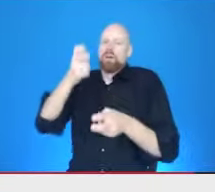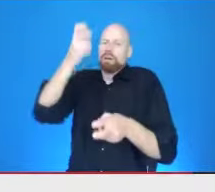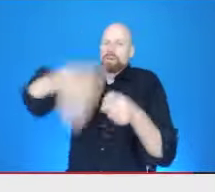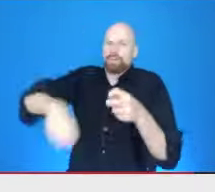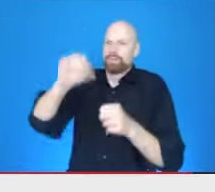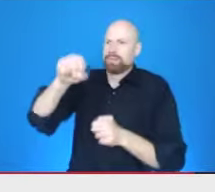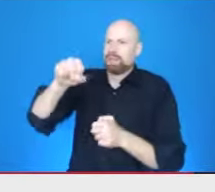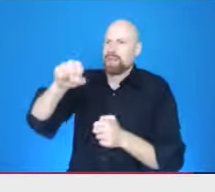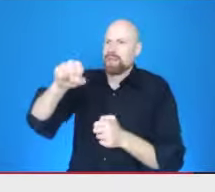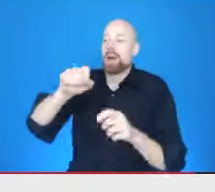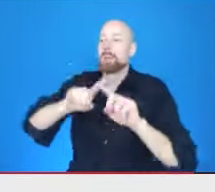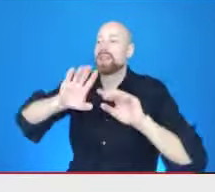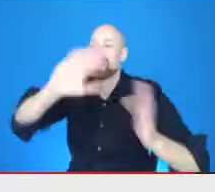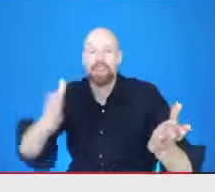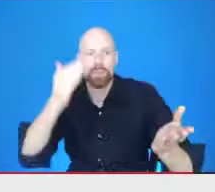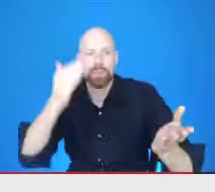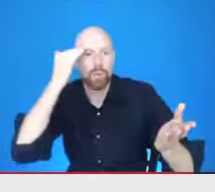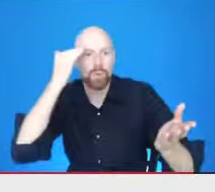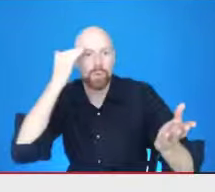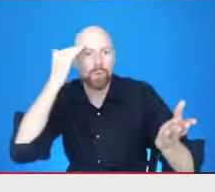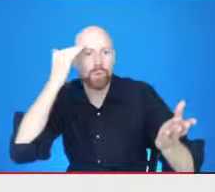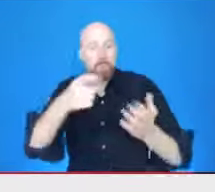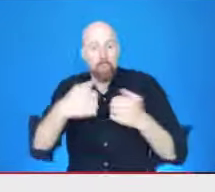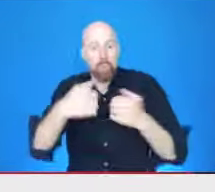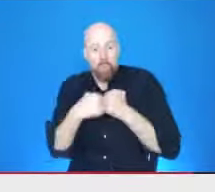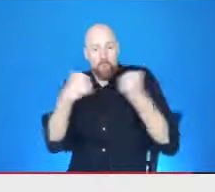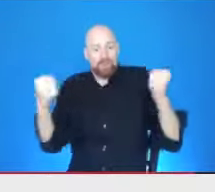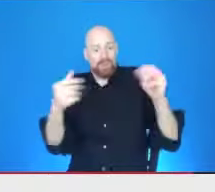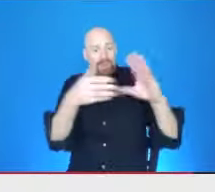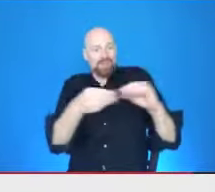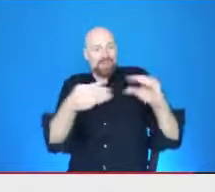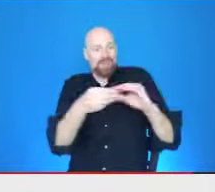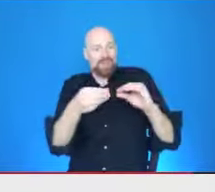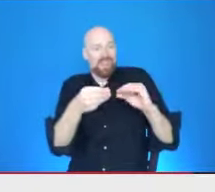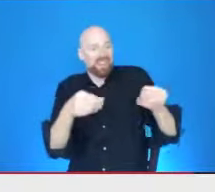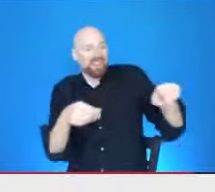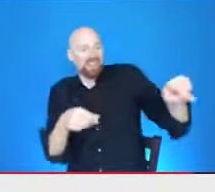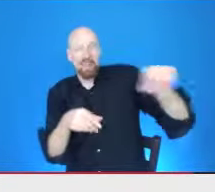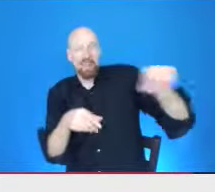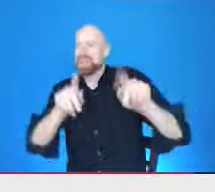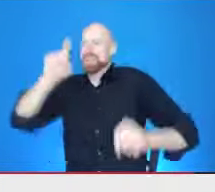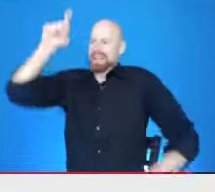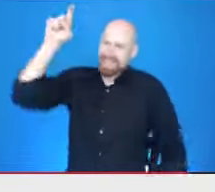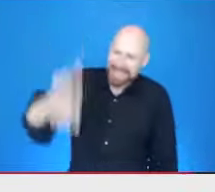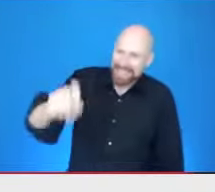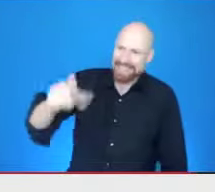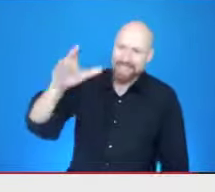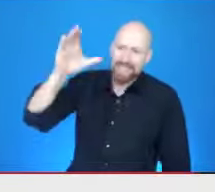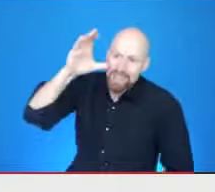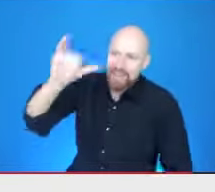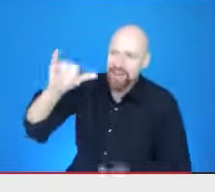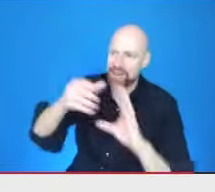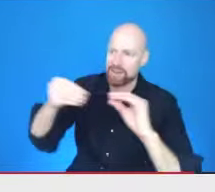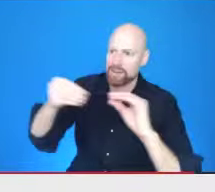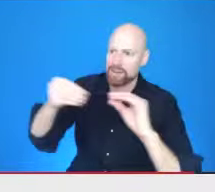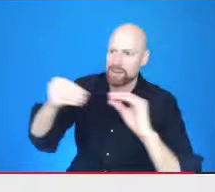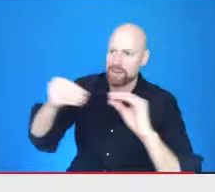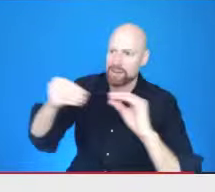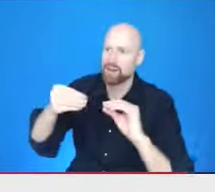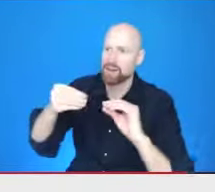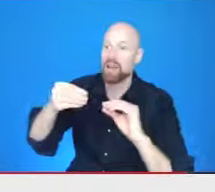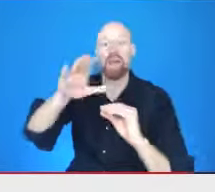birds fly over the rainbow, why then